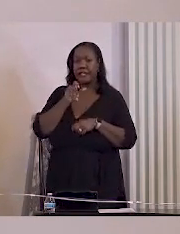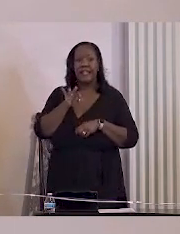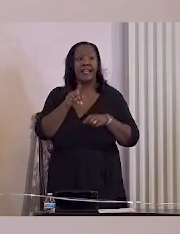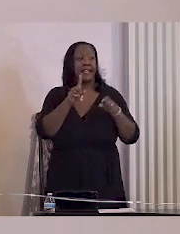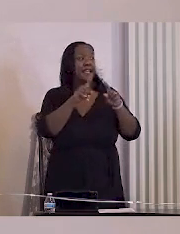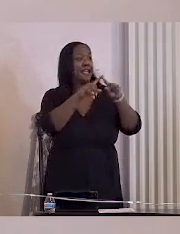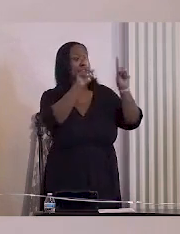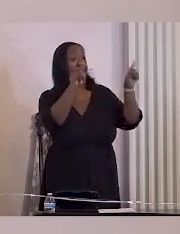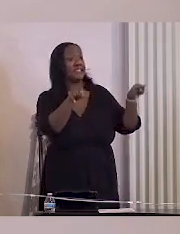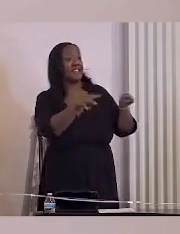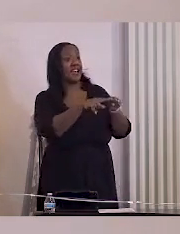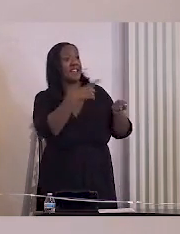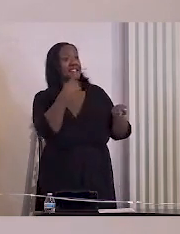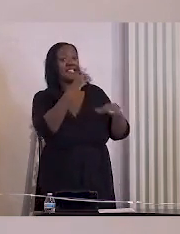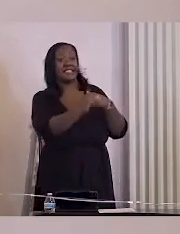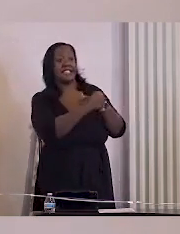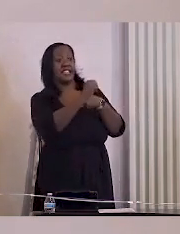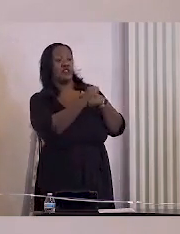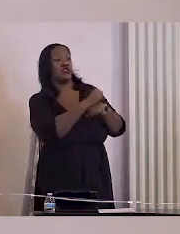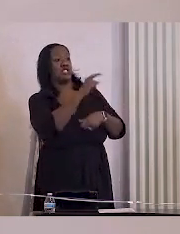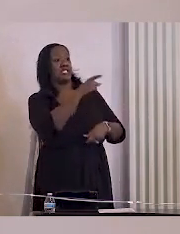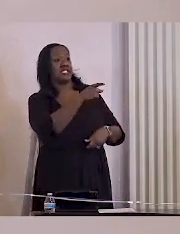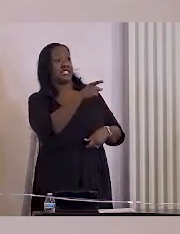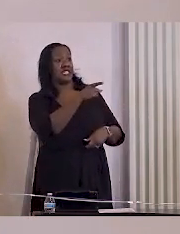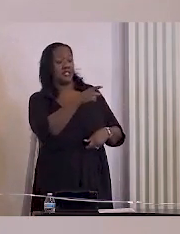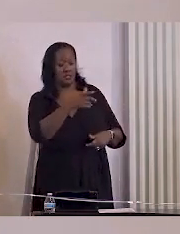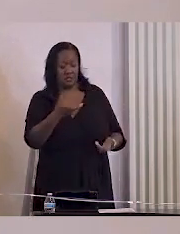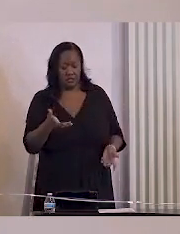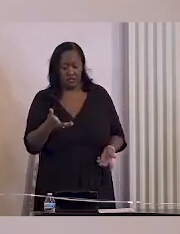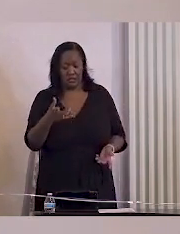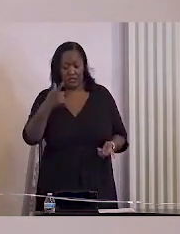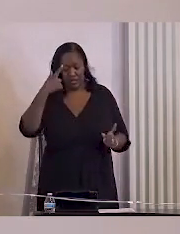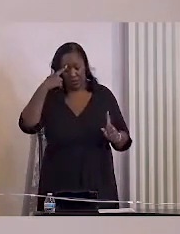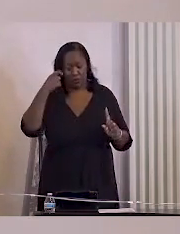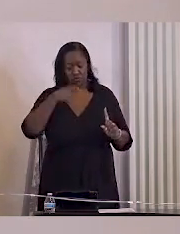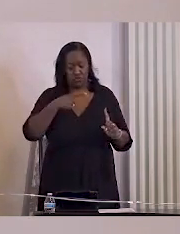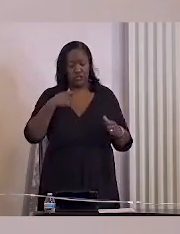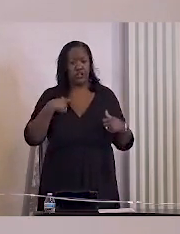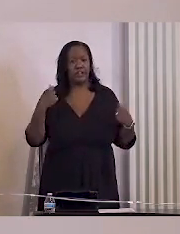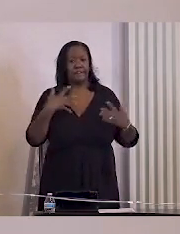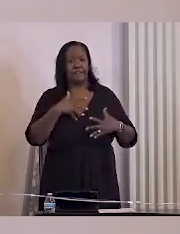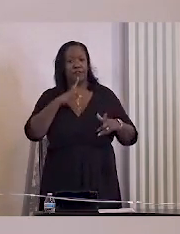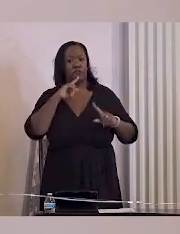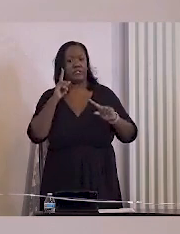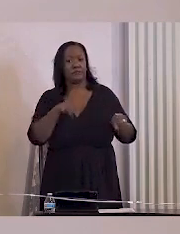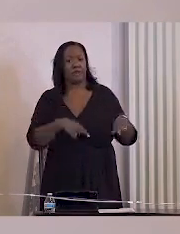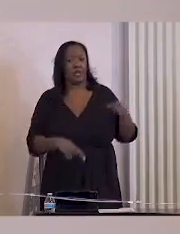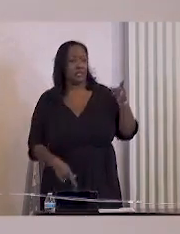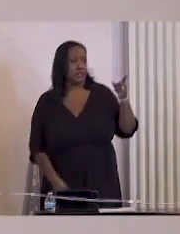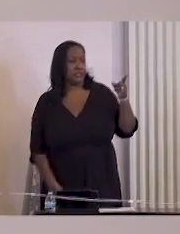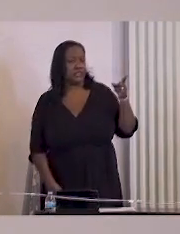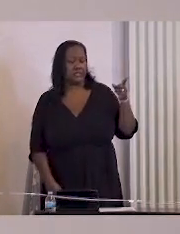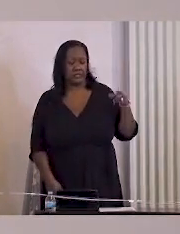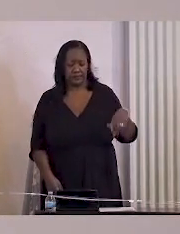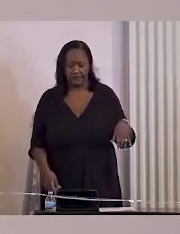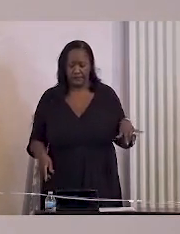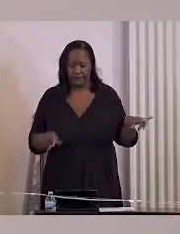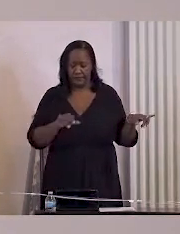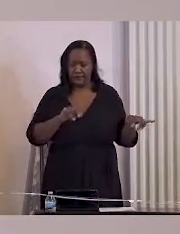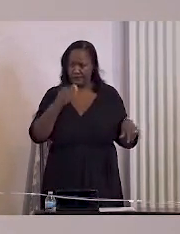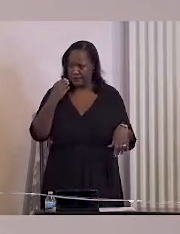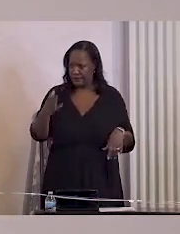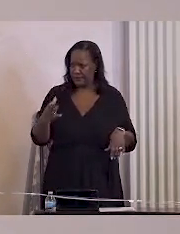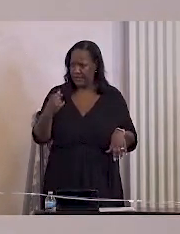says the dog is dangerous, proximity to the dog will trigger a fear response. Let that sink